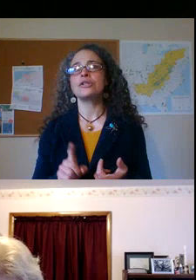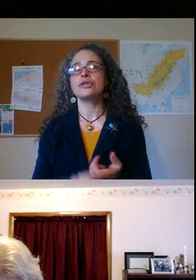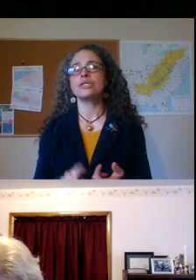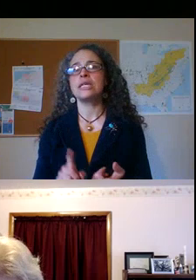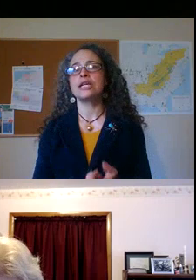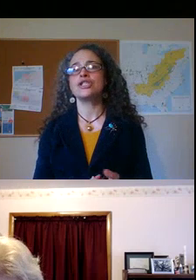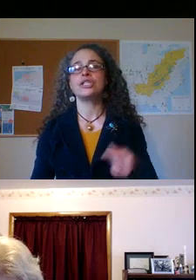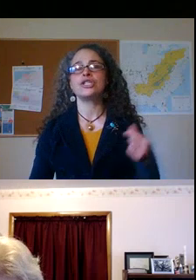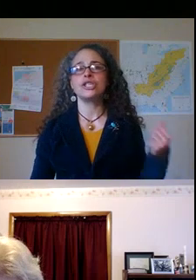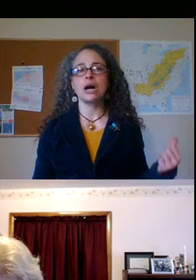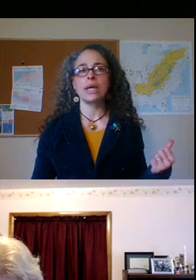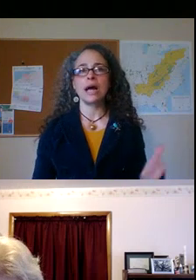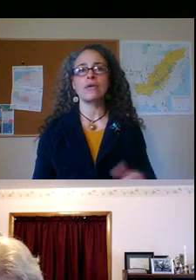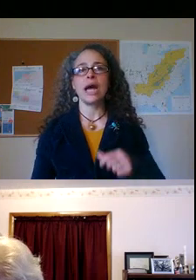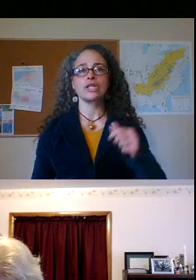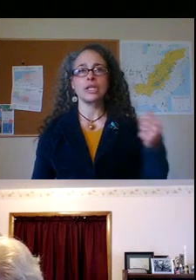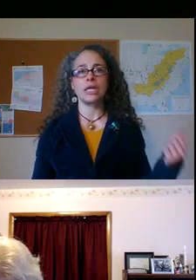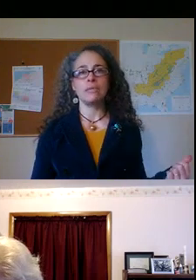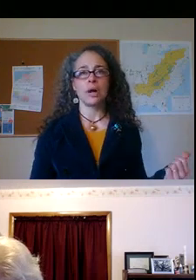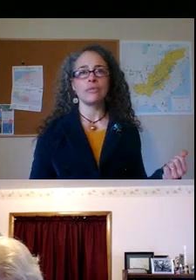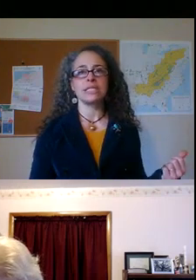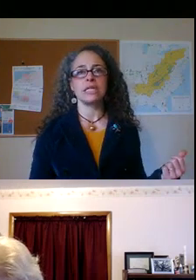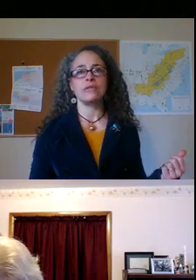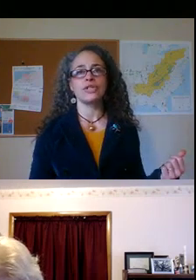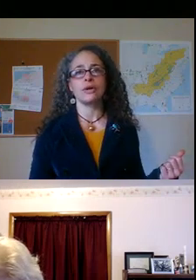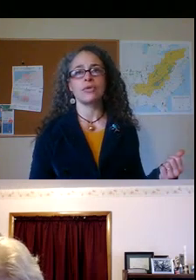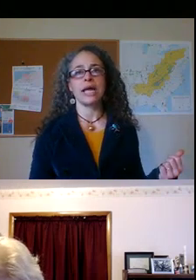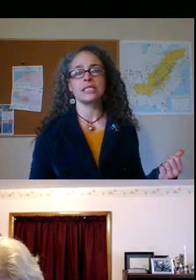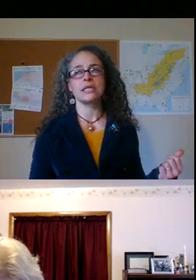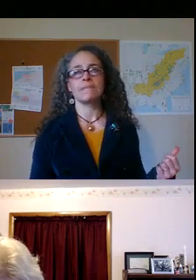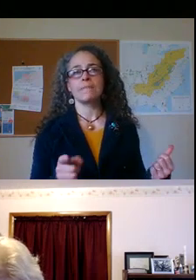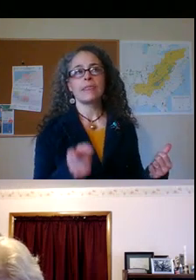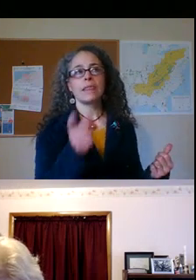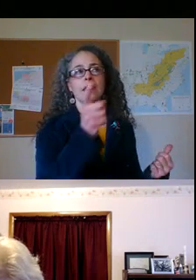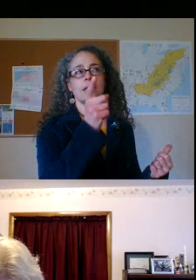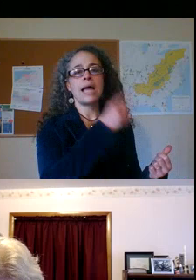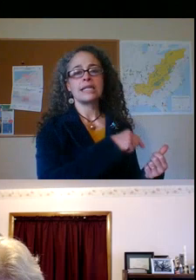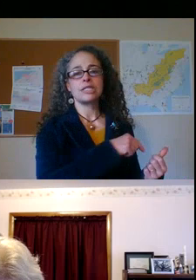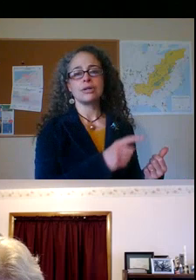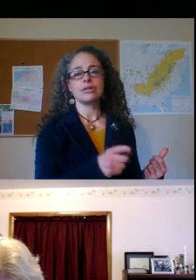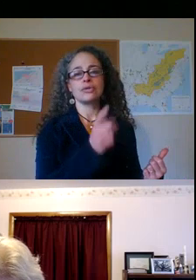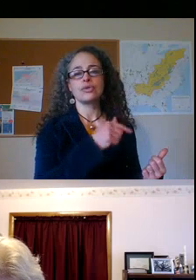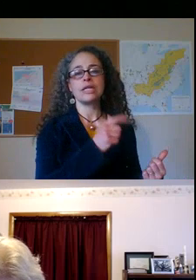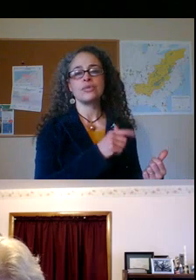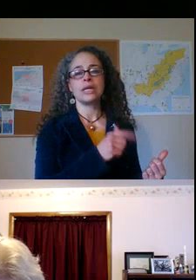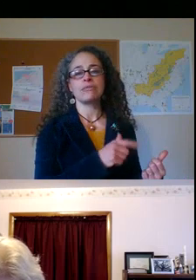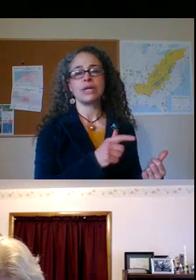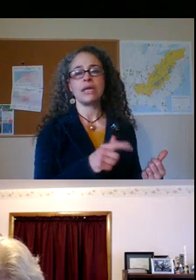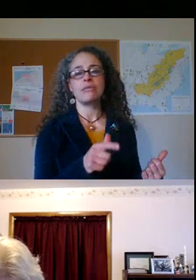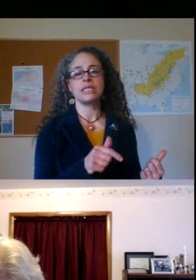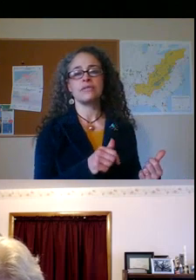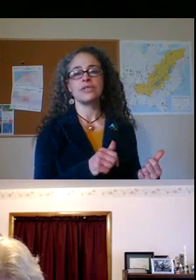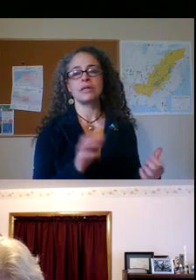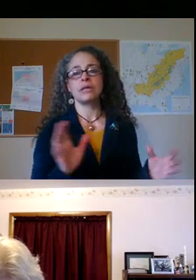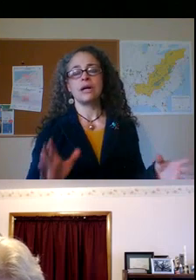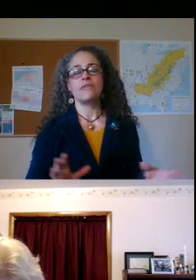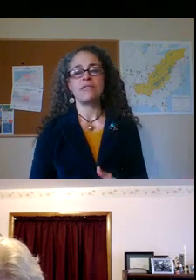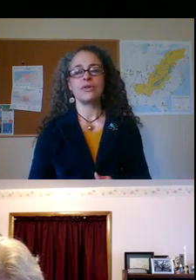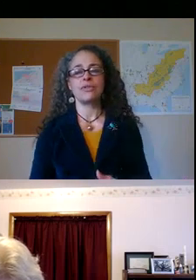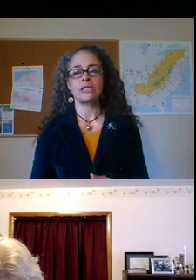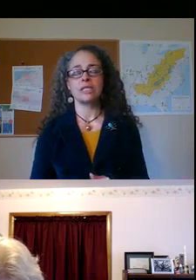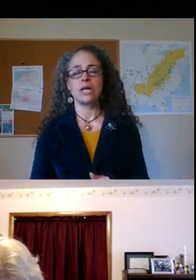Mental Health Association in Chautauqua County actually received a grant last year. So 2023, they received